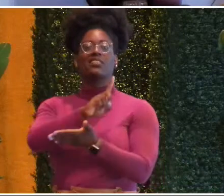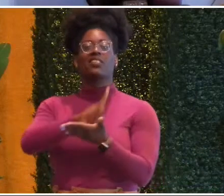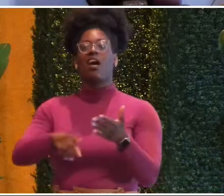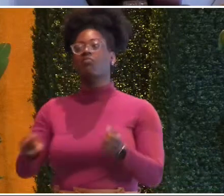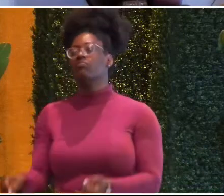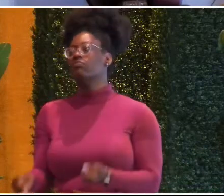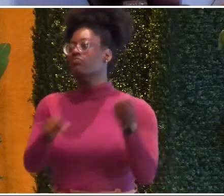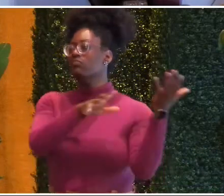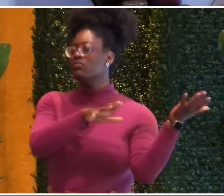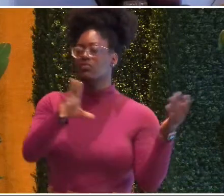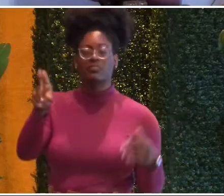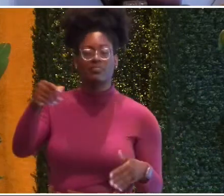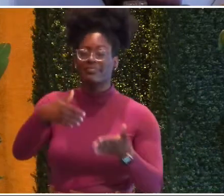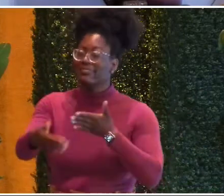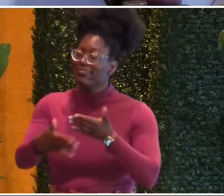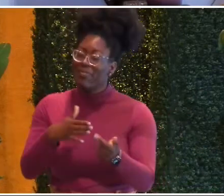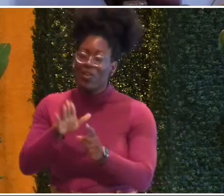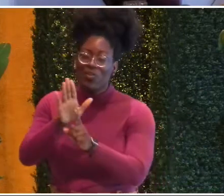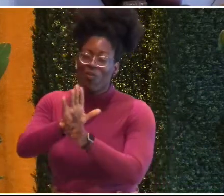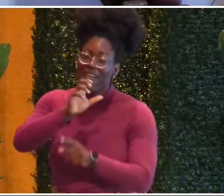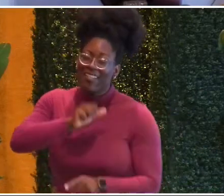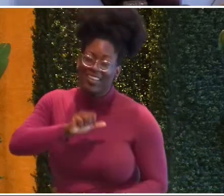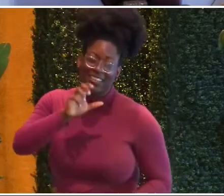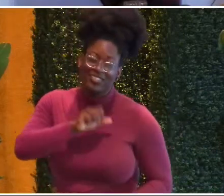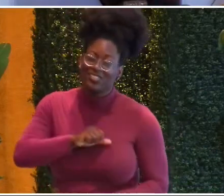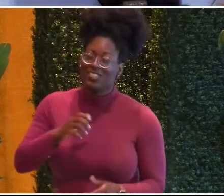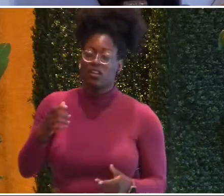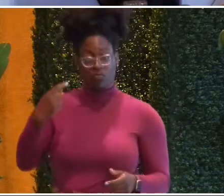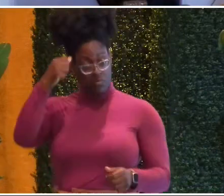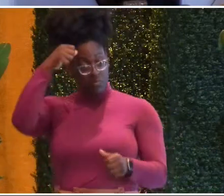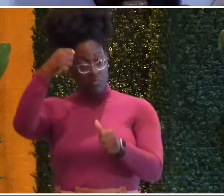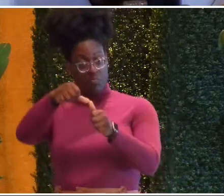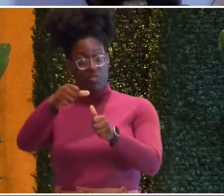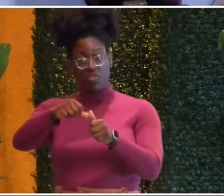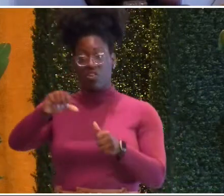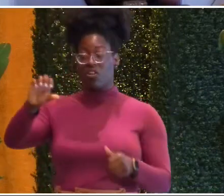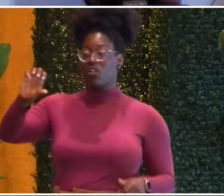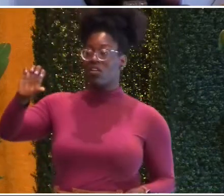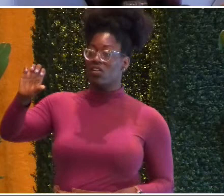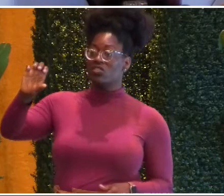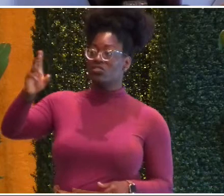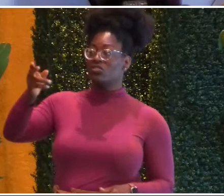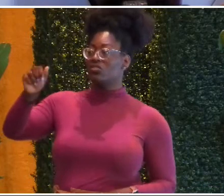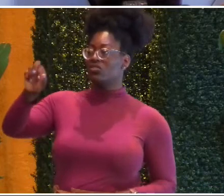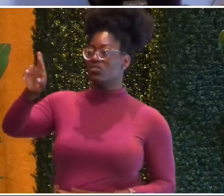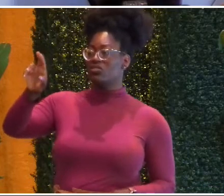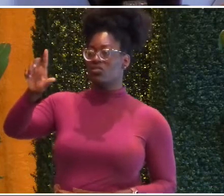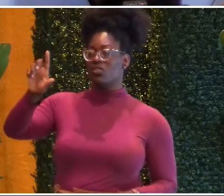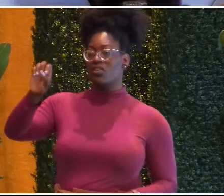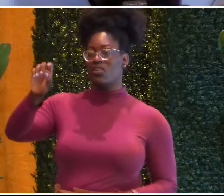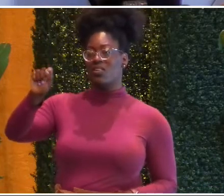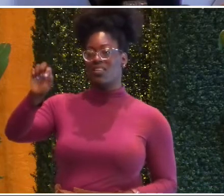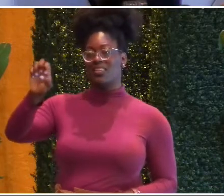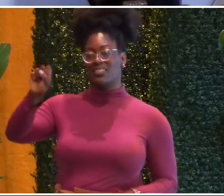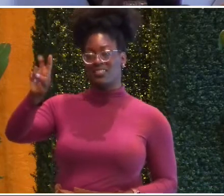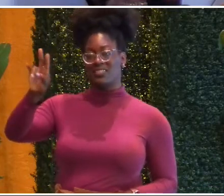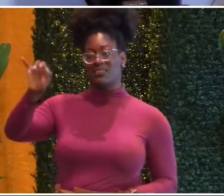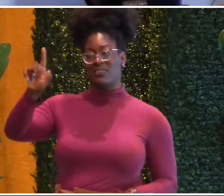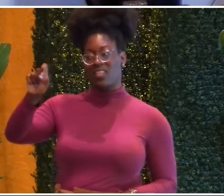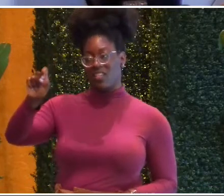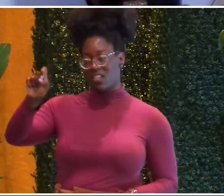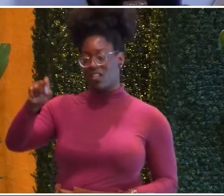right, if you all remember Charlottesville, and Gen X dealt with this too, right?